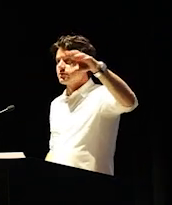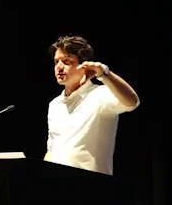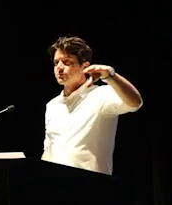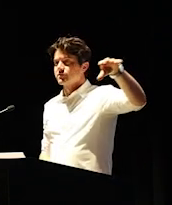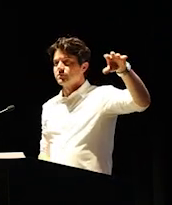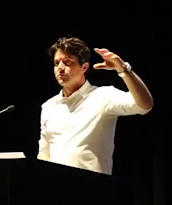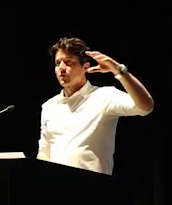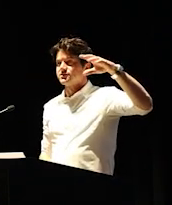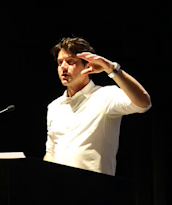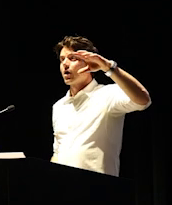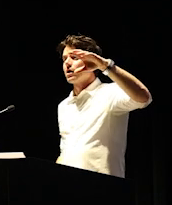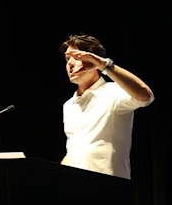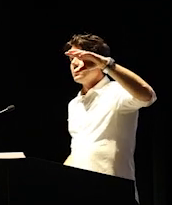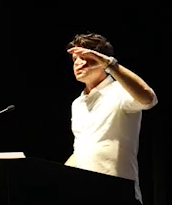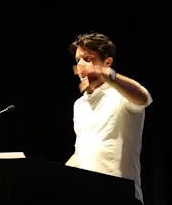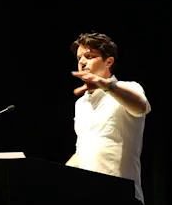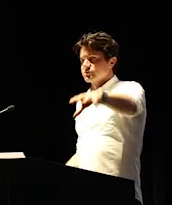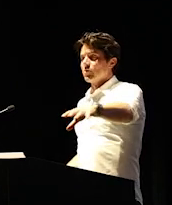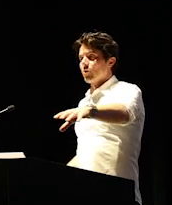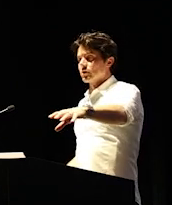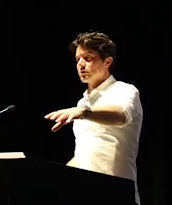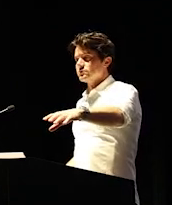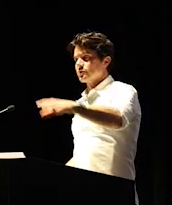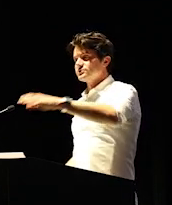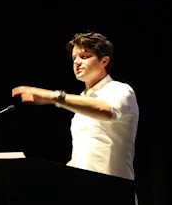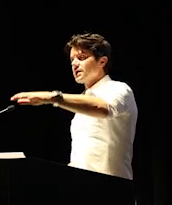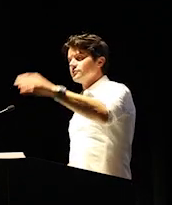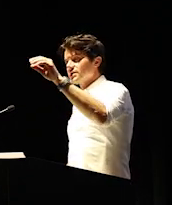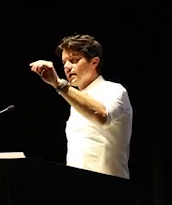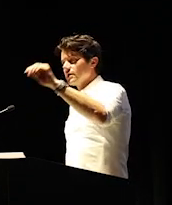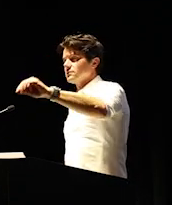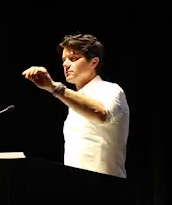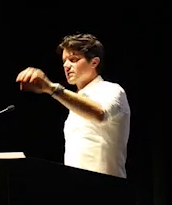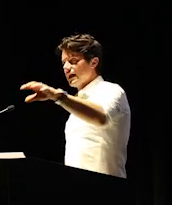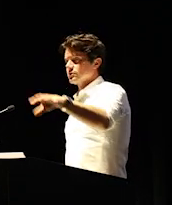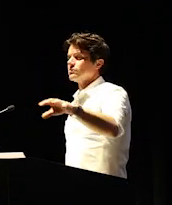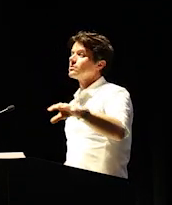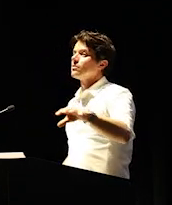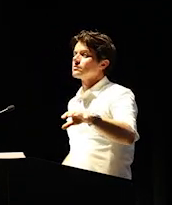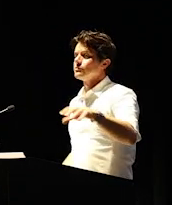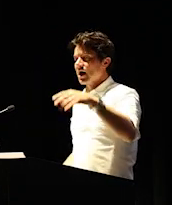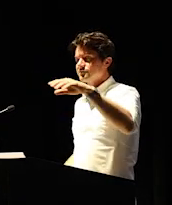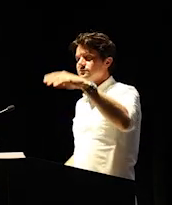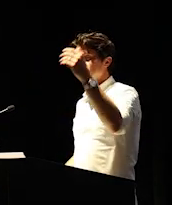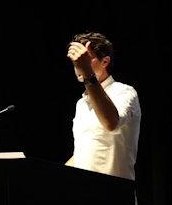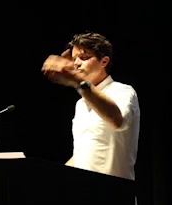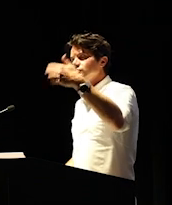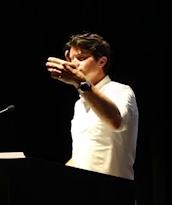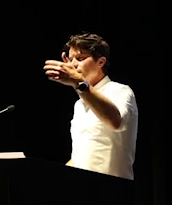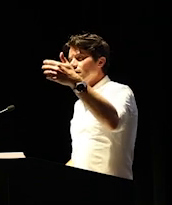my colleagues with RCR. Team is so important. So as you're designing, you can't do it alone. You have